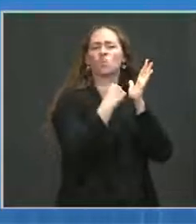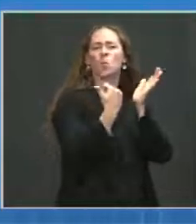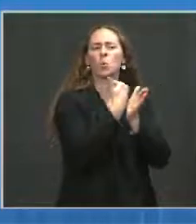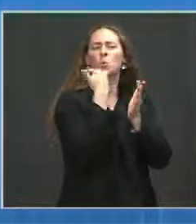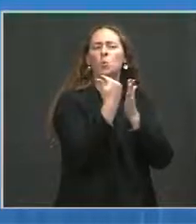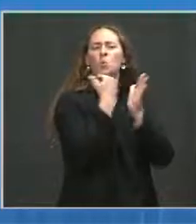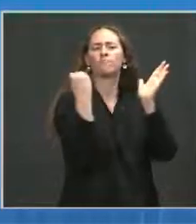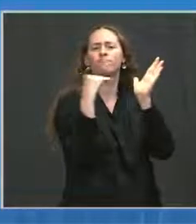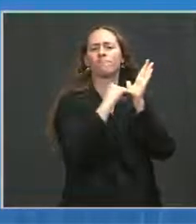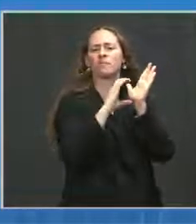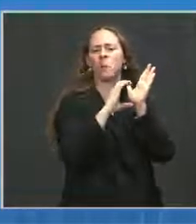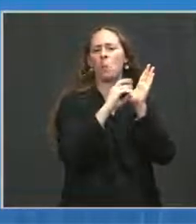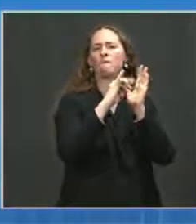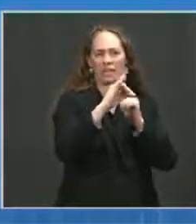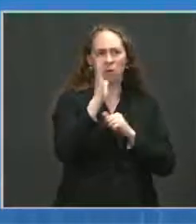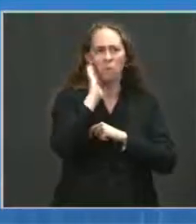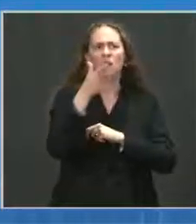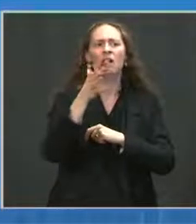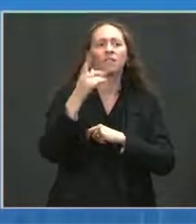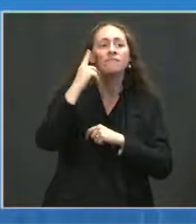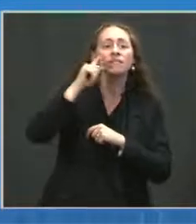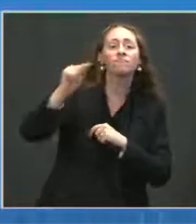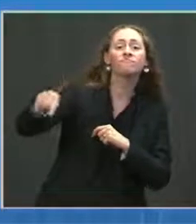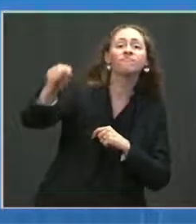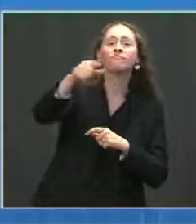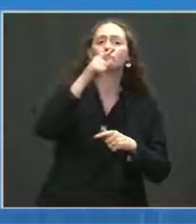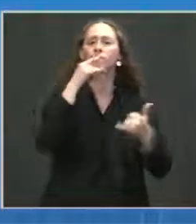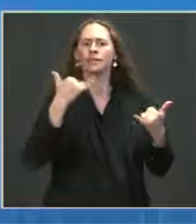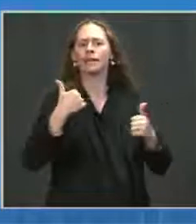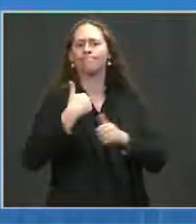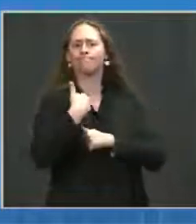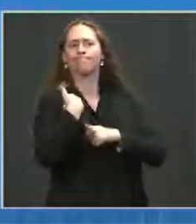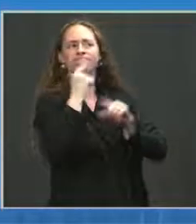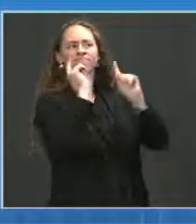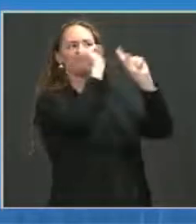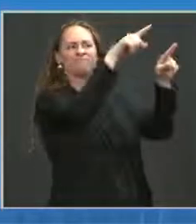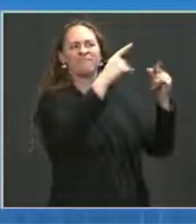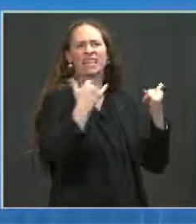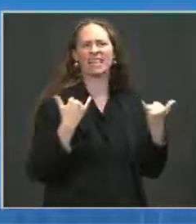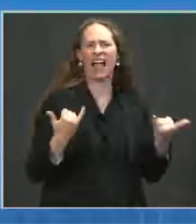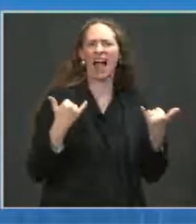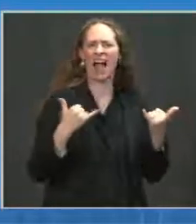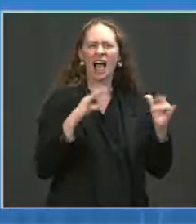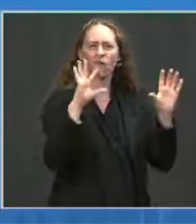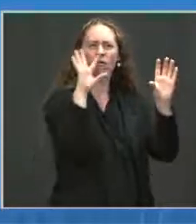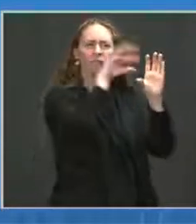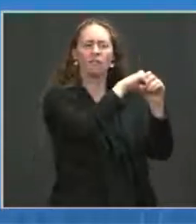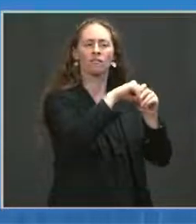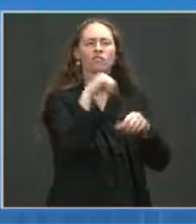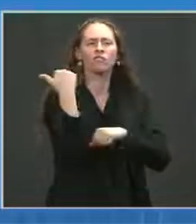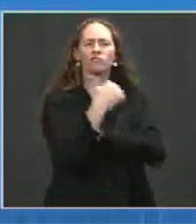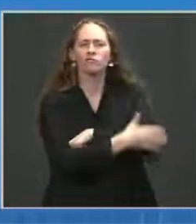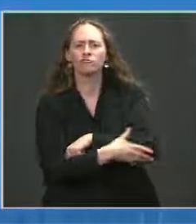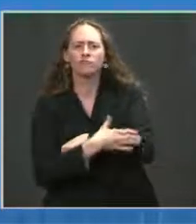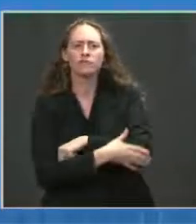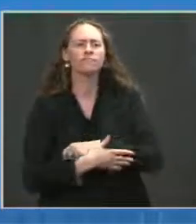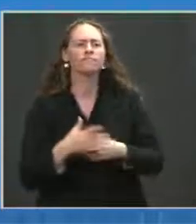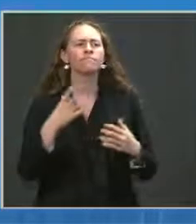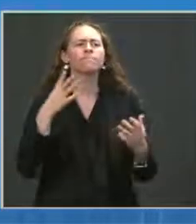for active duty military. At the same time, we will continue to look across the federal government at other areas